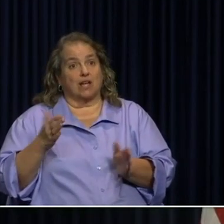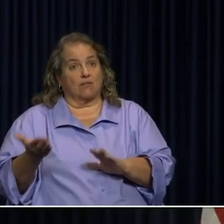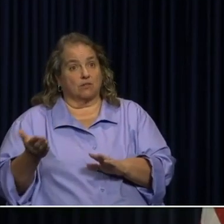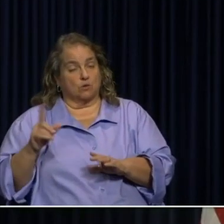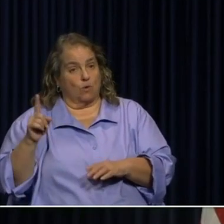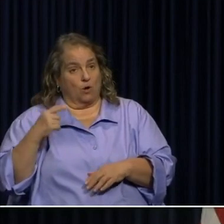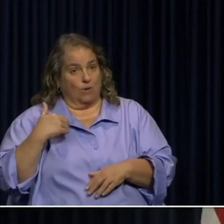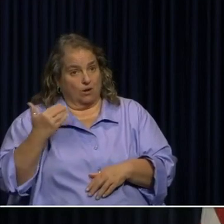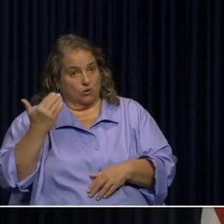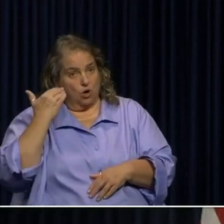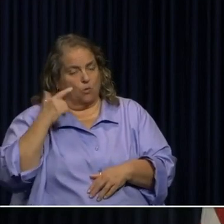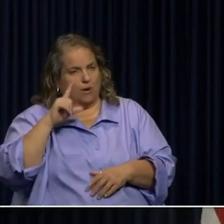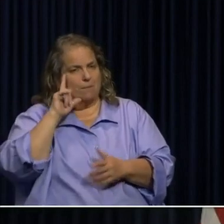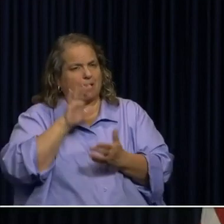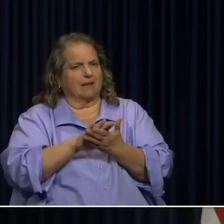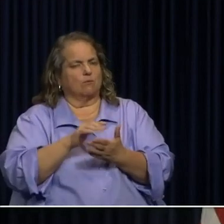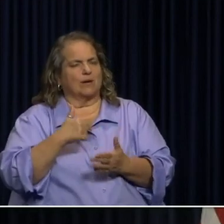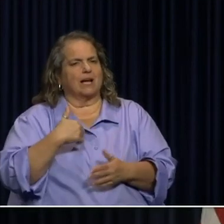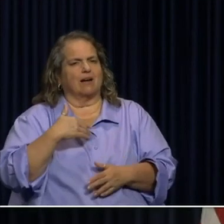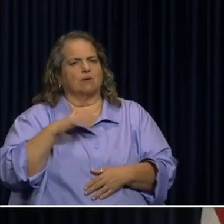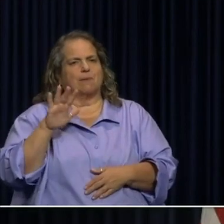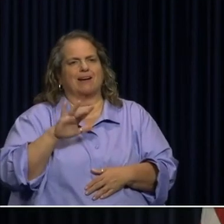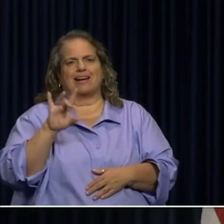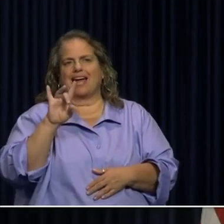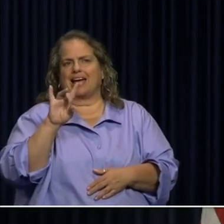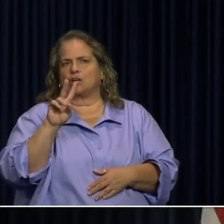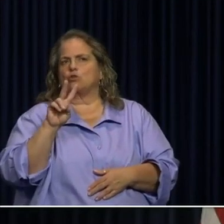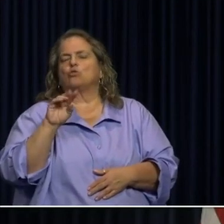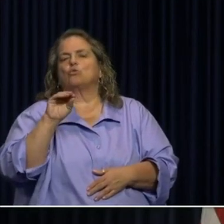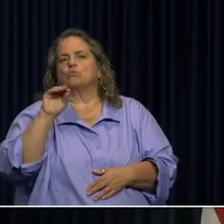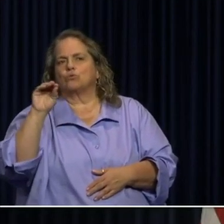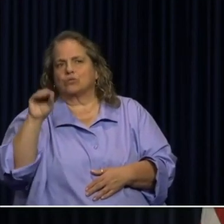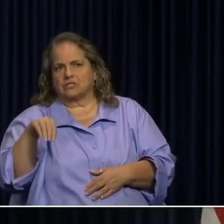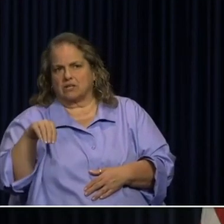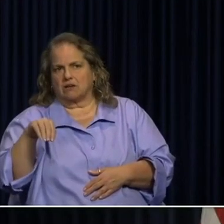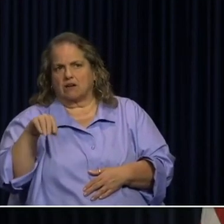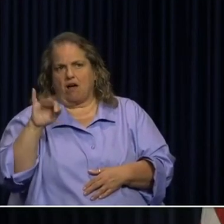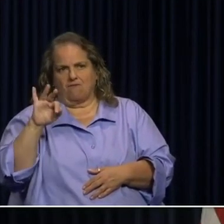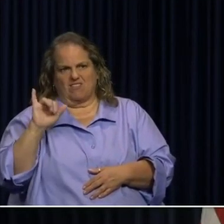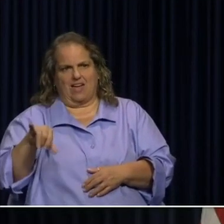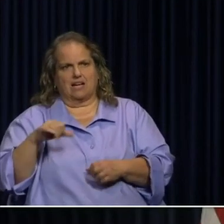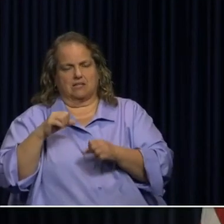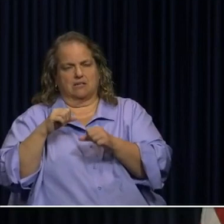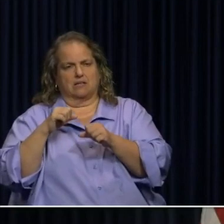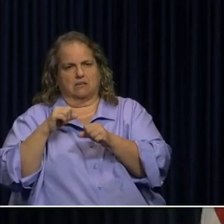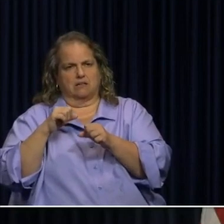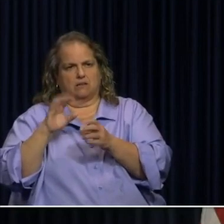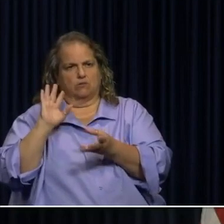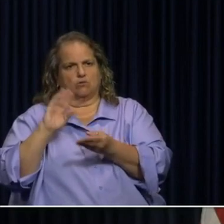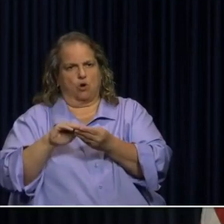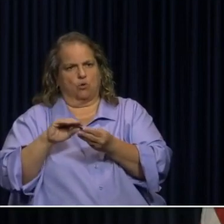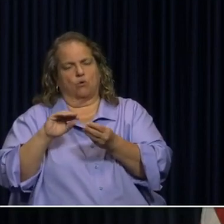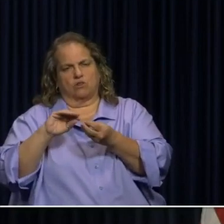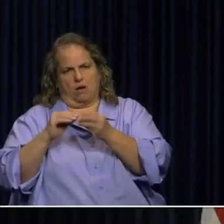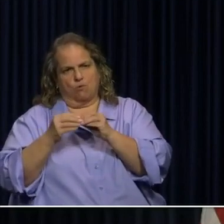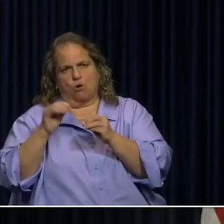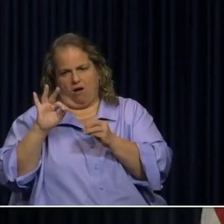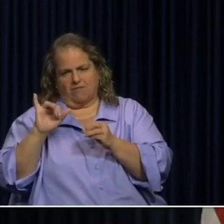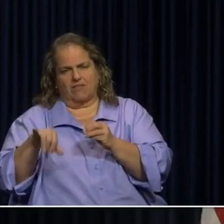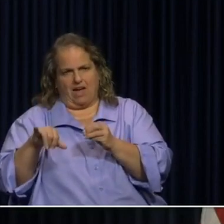know, we believe we have about 82% of those total, and the breakdown